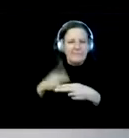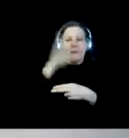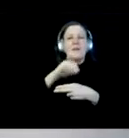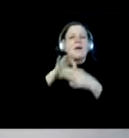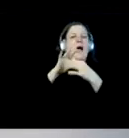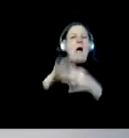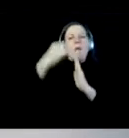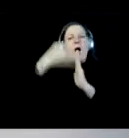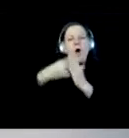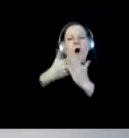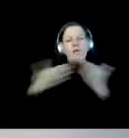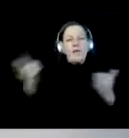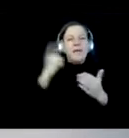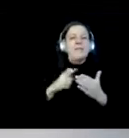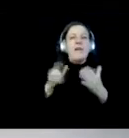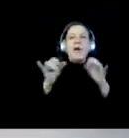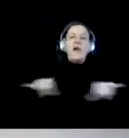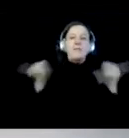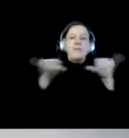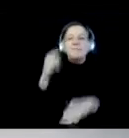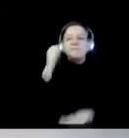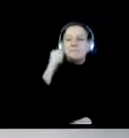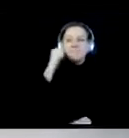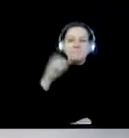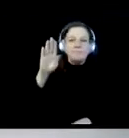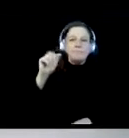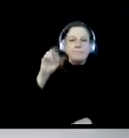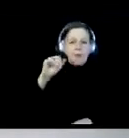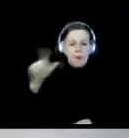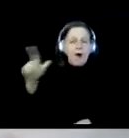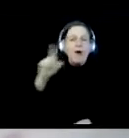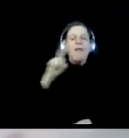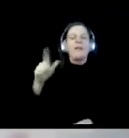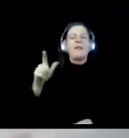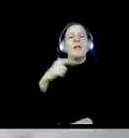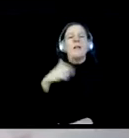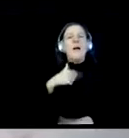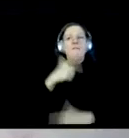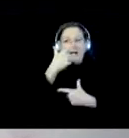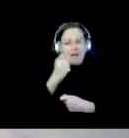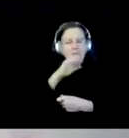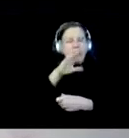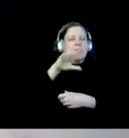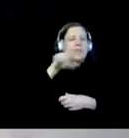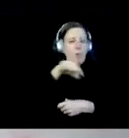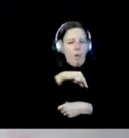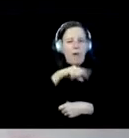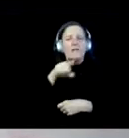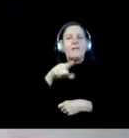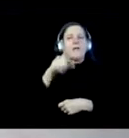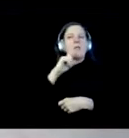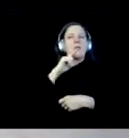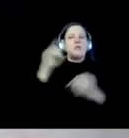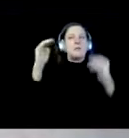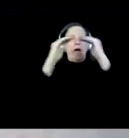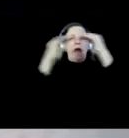earnest or have a feel-good quality to them. There's that hierarchy of high and low that comes into play with talking about kitsch. And we'll get